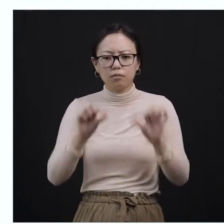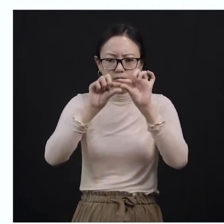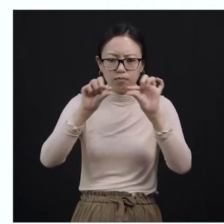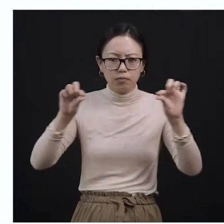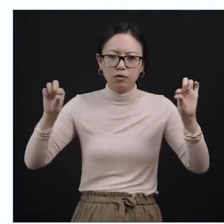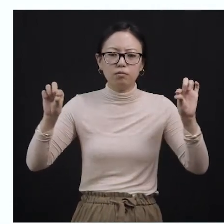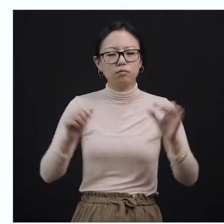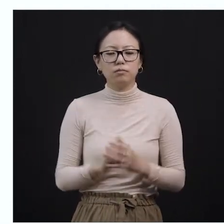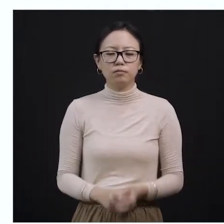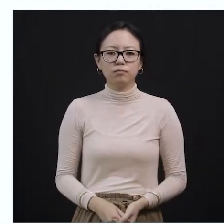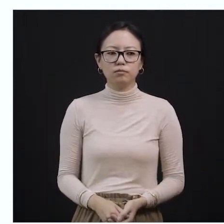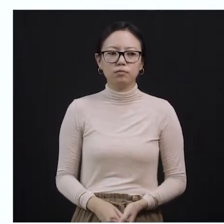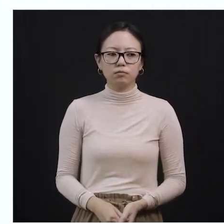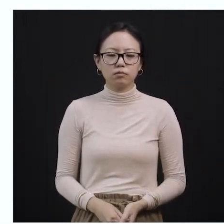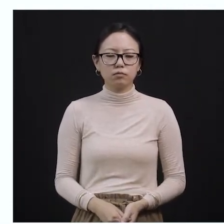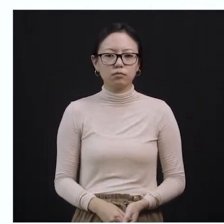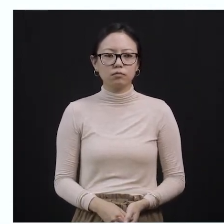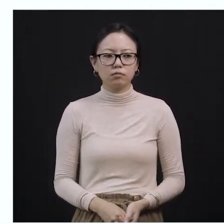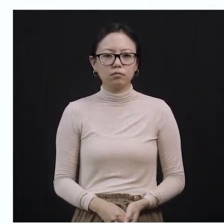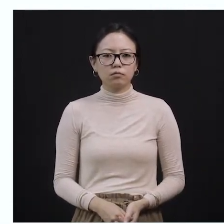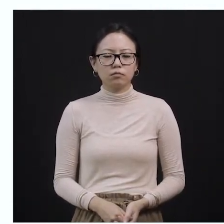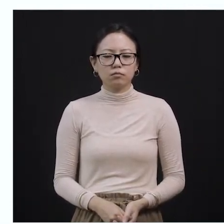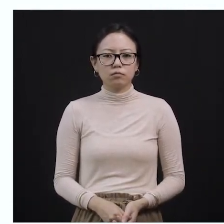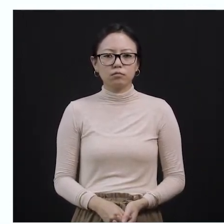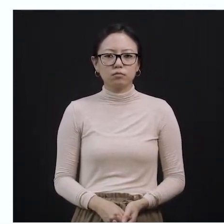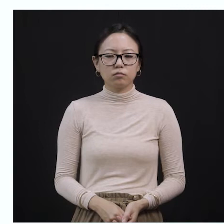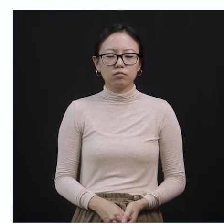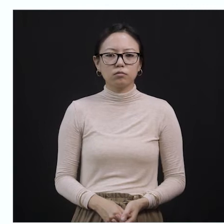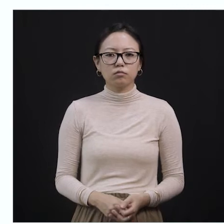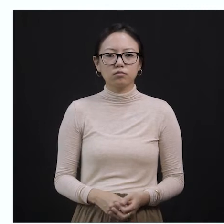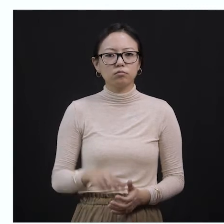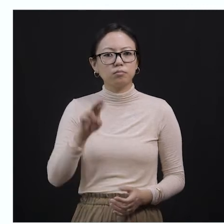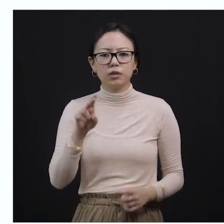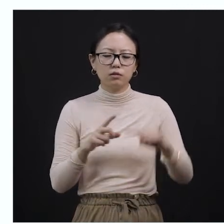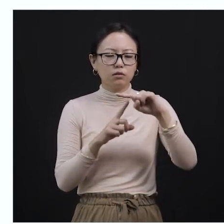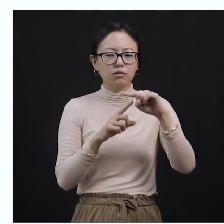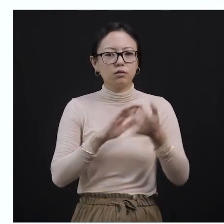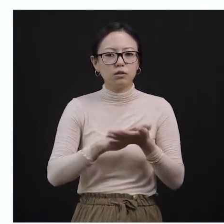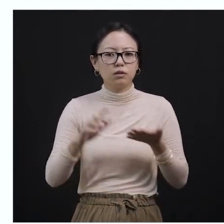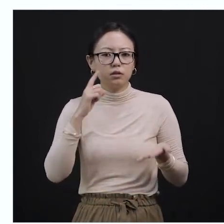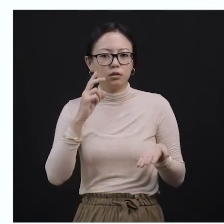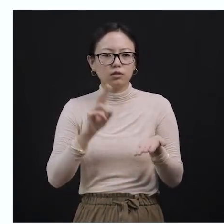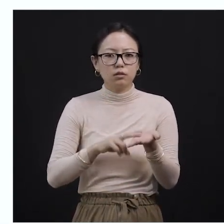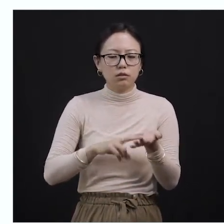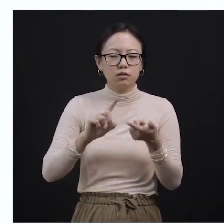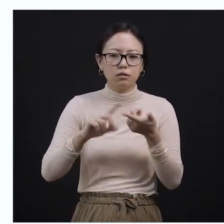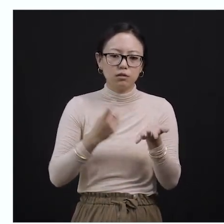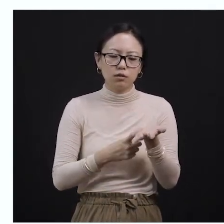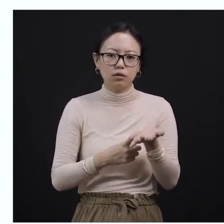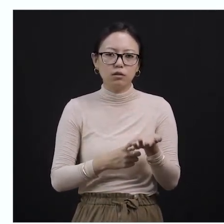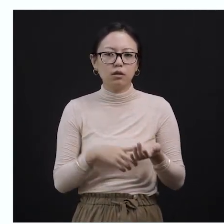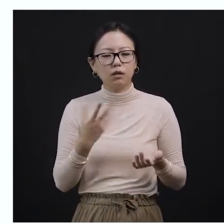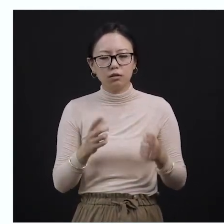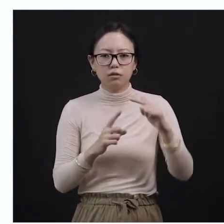the ribbon. All right? So this is the meaning of thinner and thicker. All right? Understand, children? Let's look